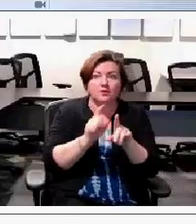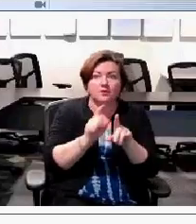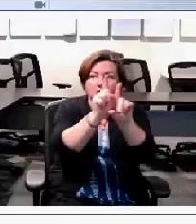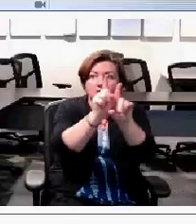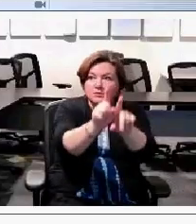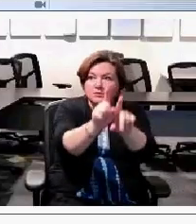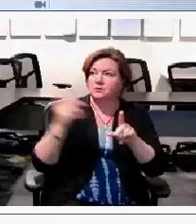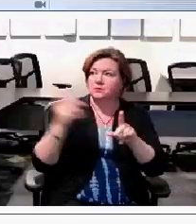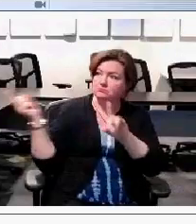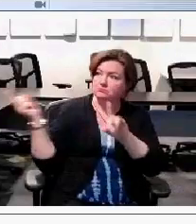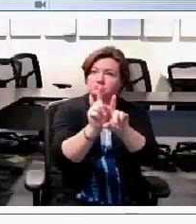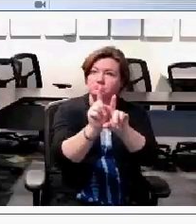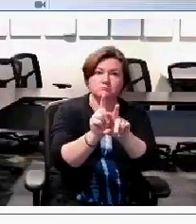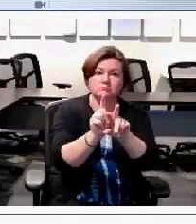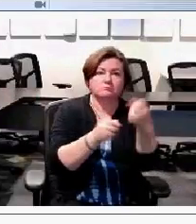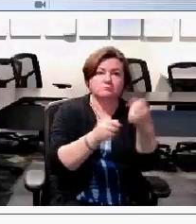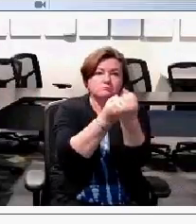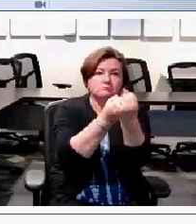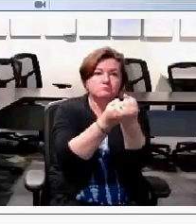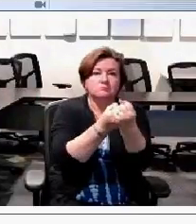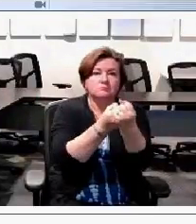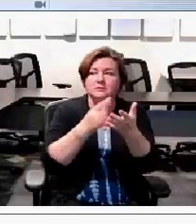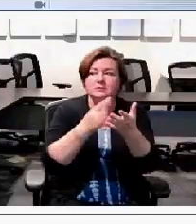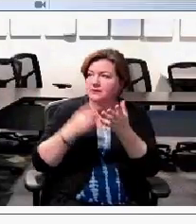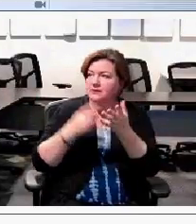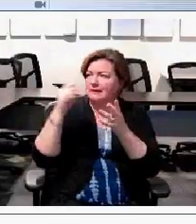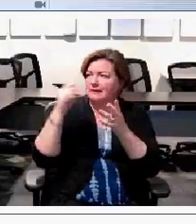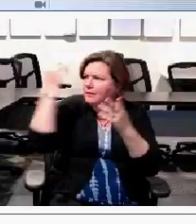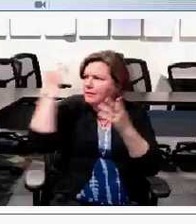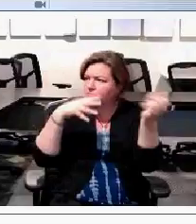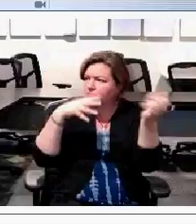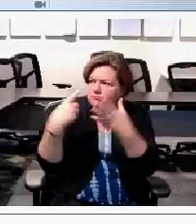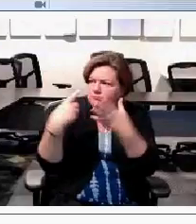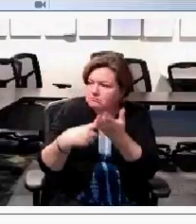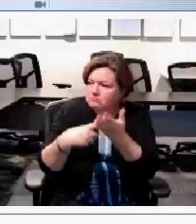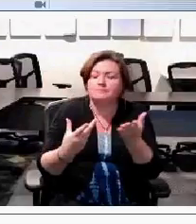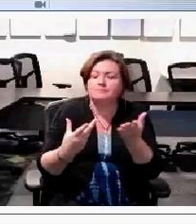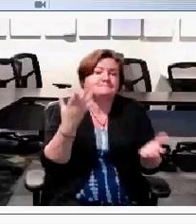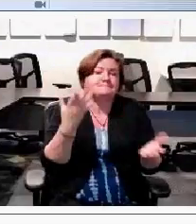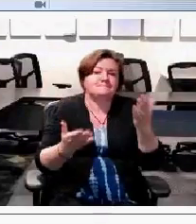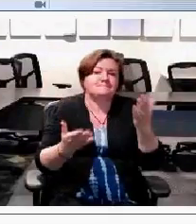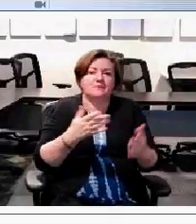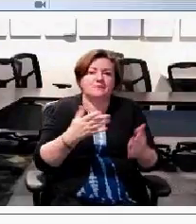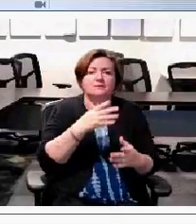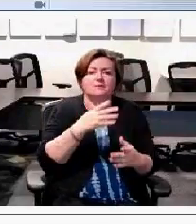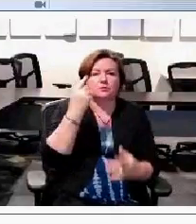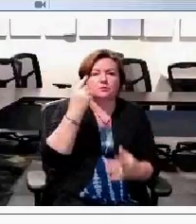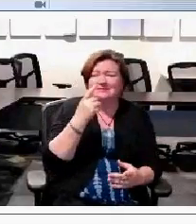with them at times, a sounding board, or you know, sometimes it's easier to recall information